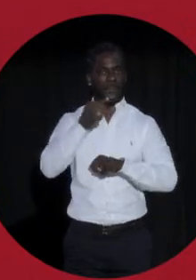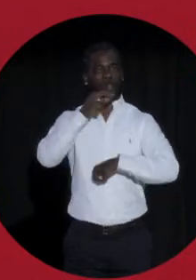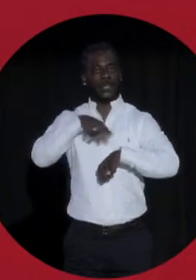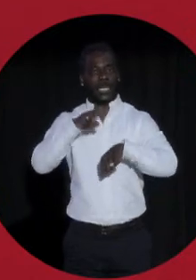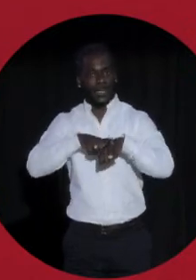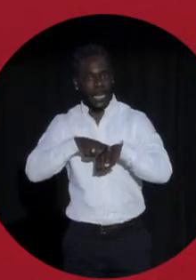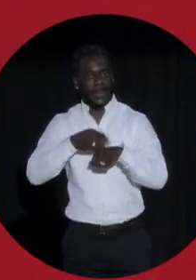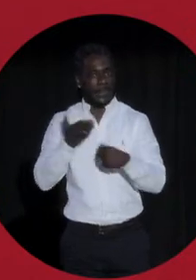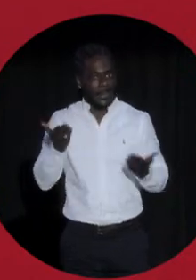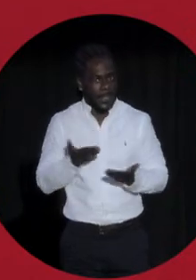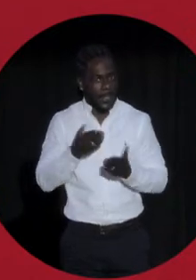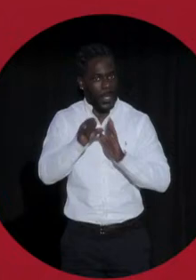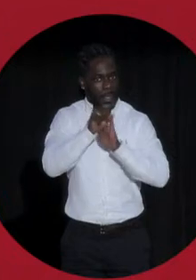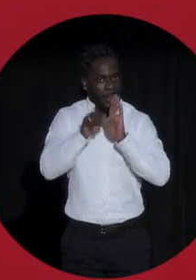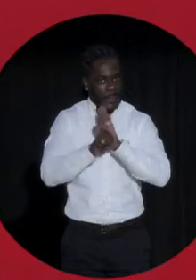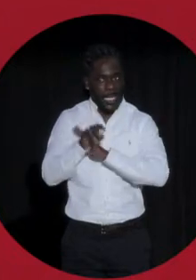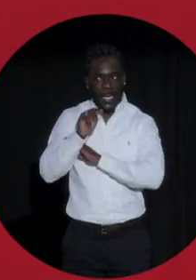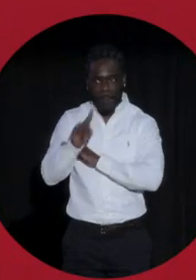in the state of Maryland.